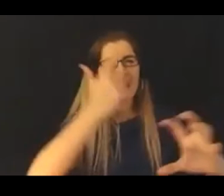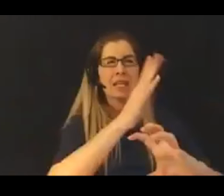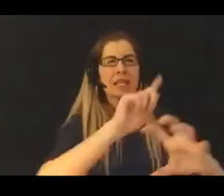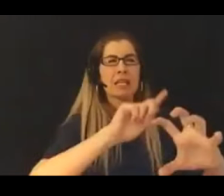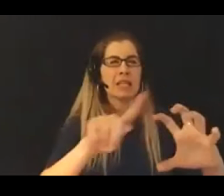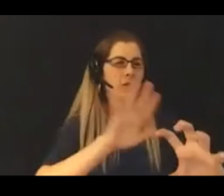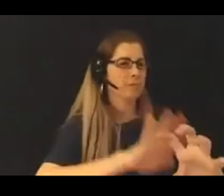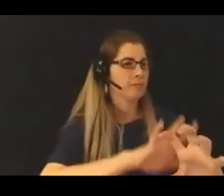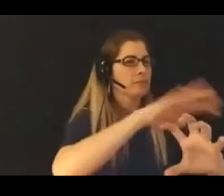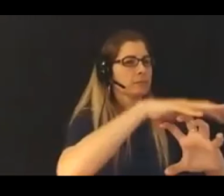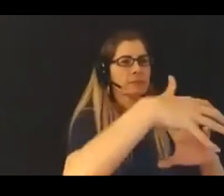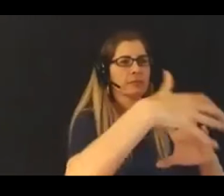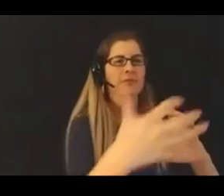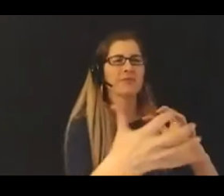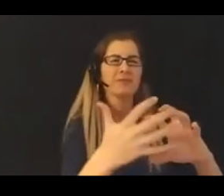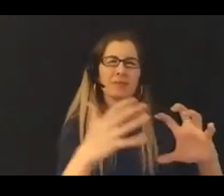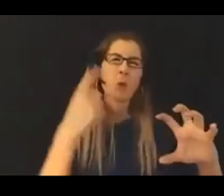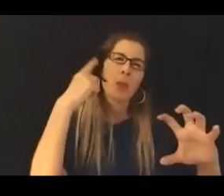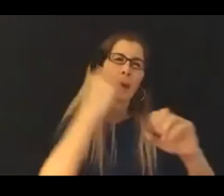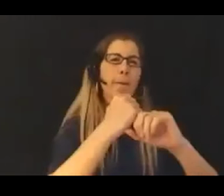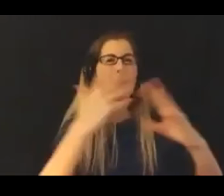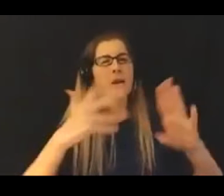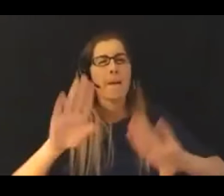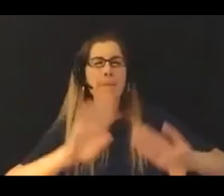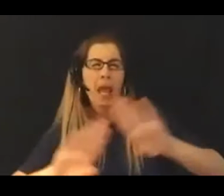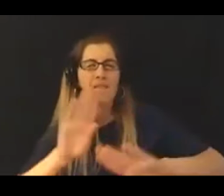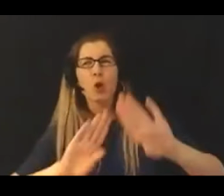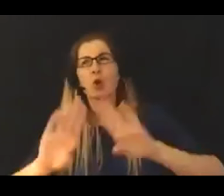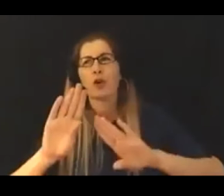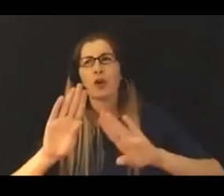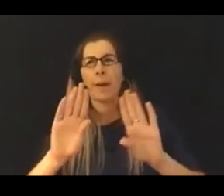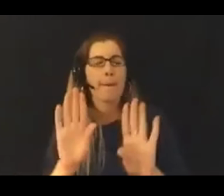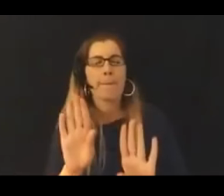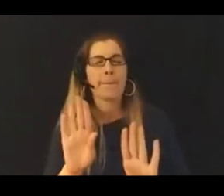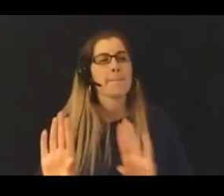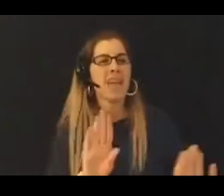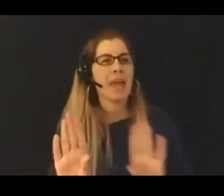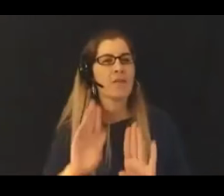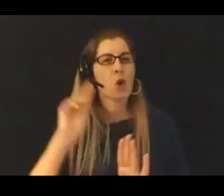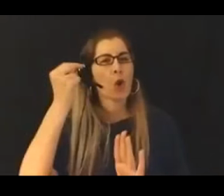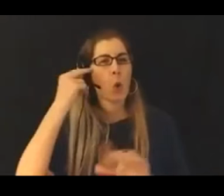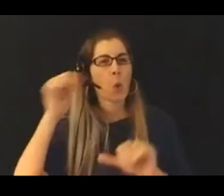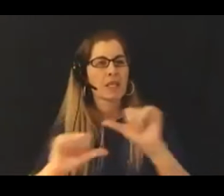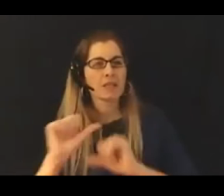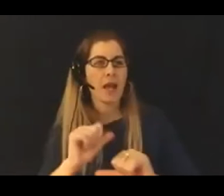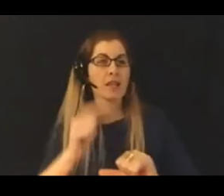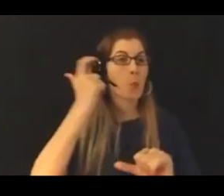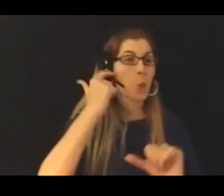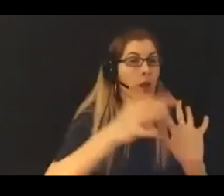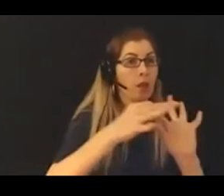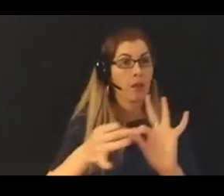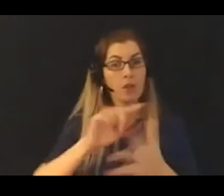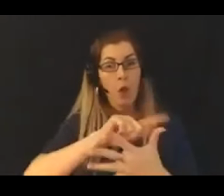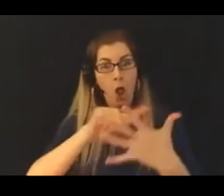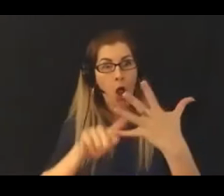the behavioral neuroscience, or how the brain supports all these particular behaviors, it's not